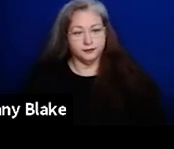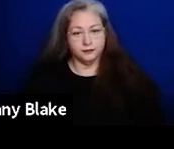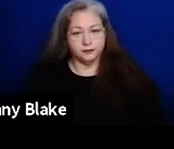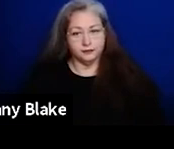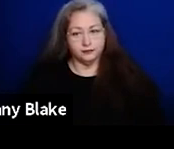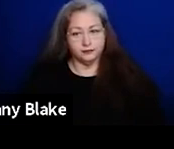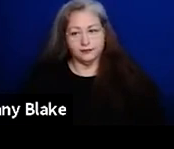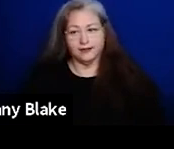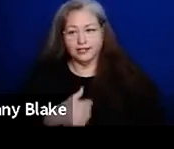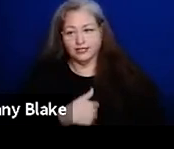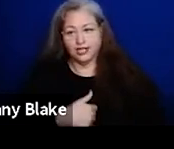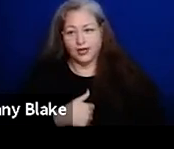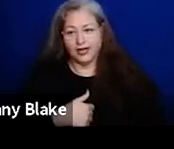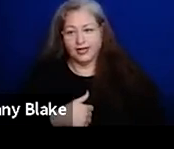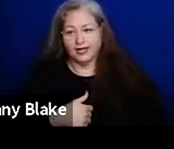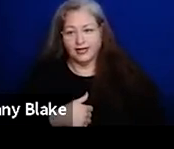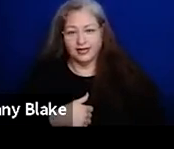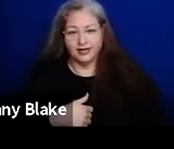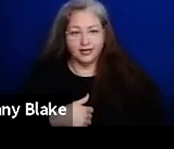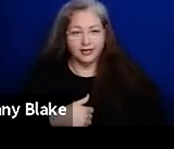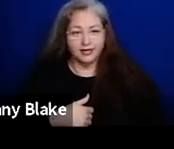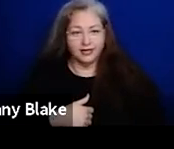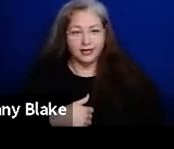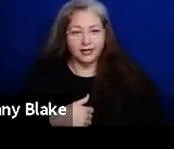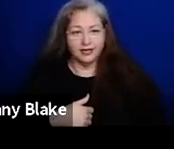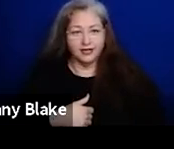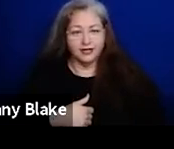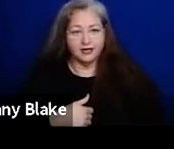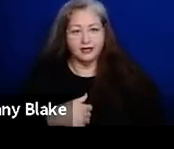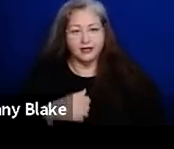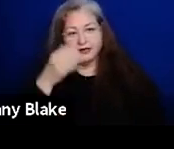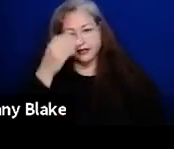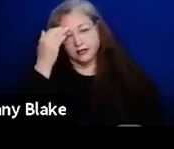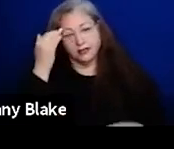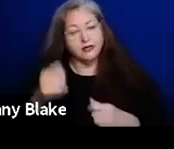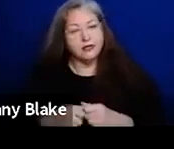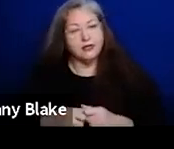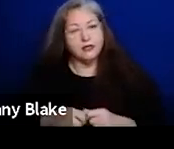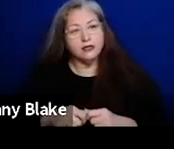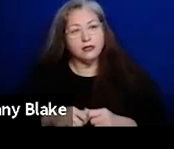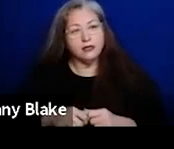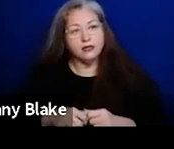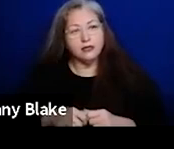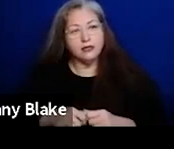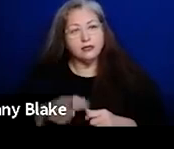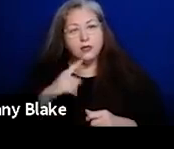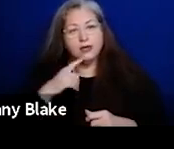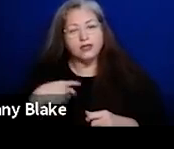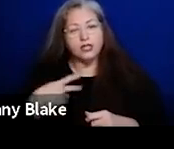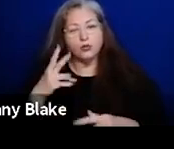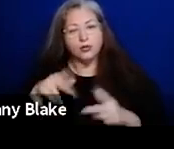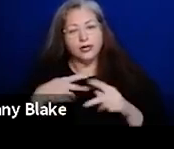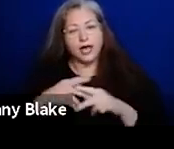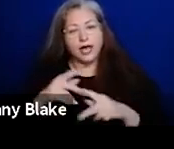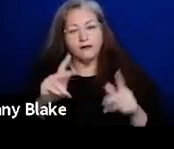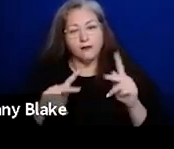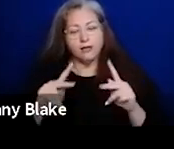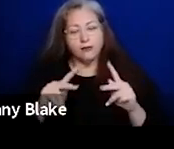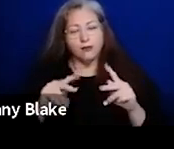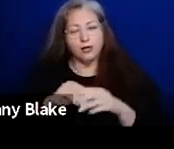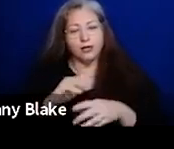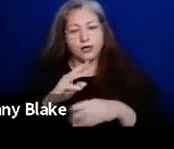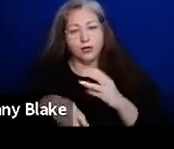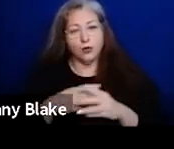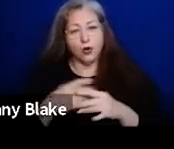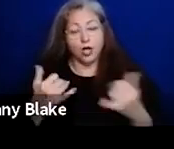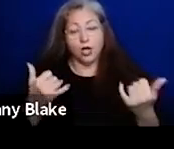I'm sorry we don't have a line. I heard Cheryl and Mary say there are two kinds of people in the world